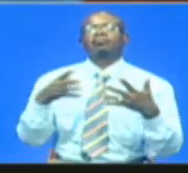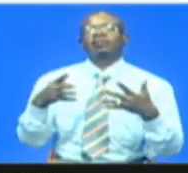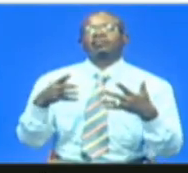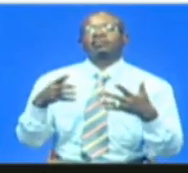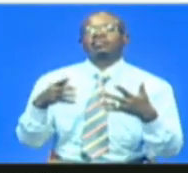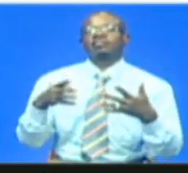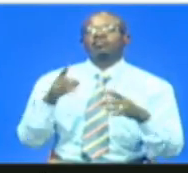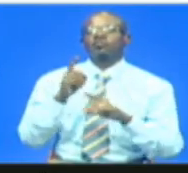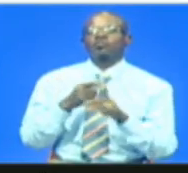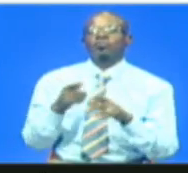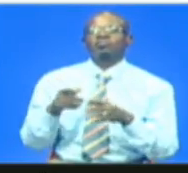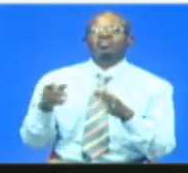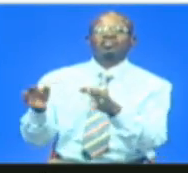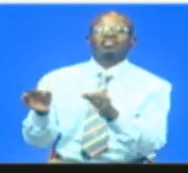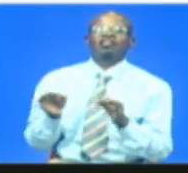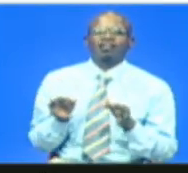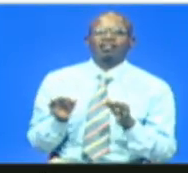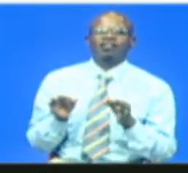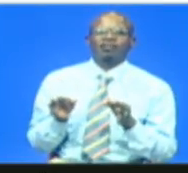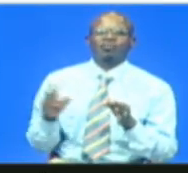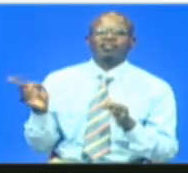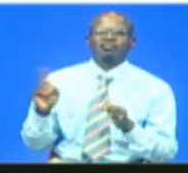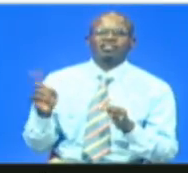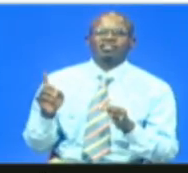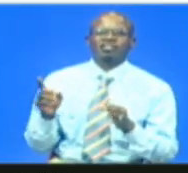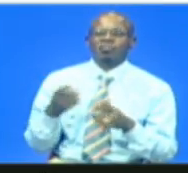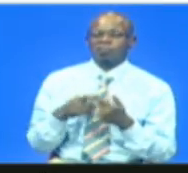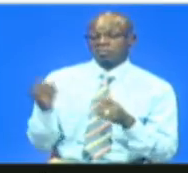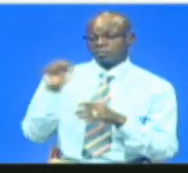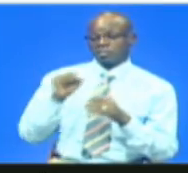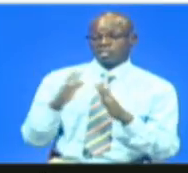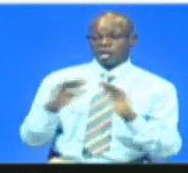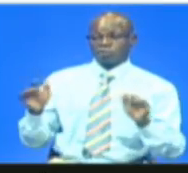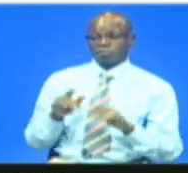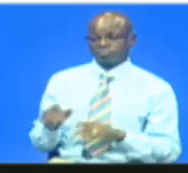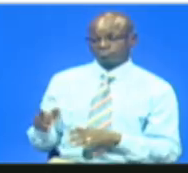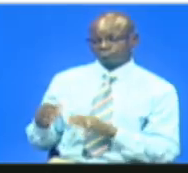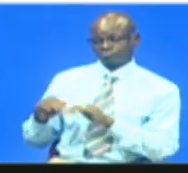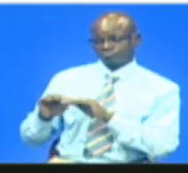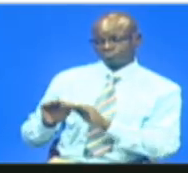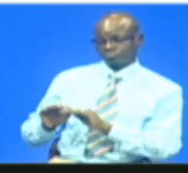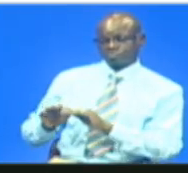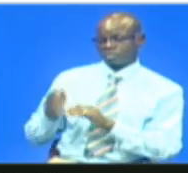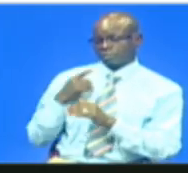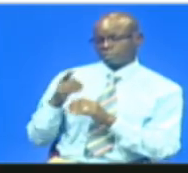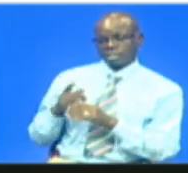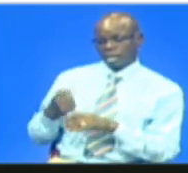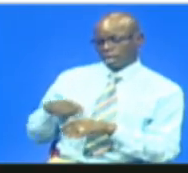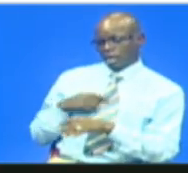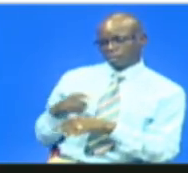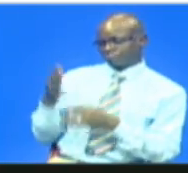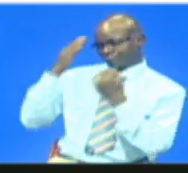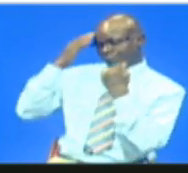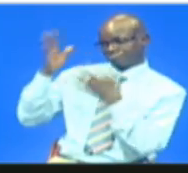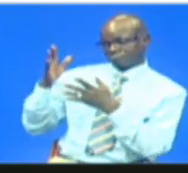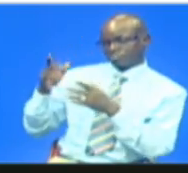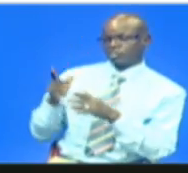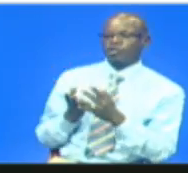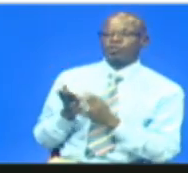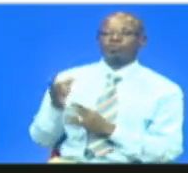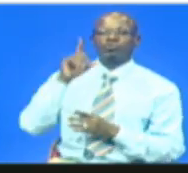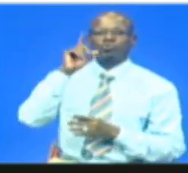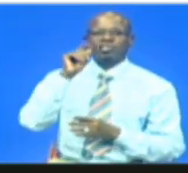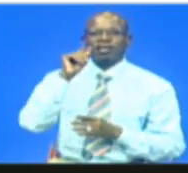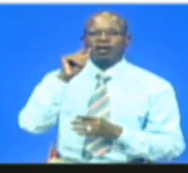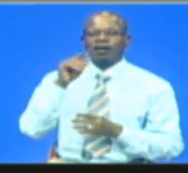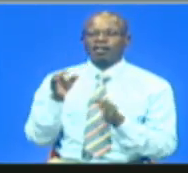from Treasury. However, State House has distanced itself from Waititu's woos. Through his Twitter account, Chief of Staff